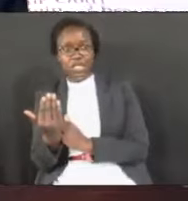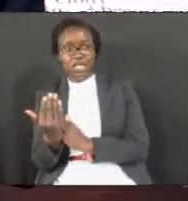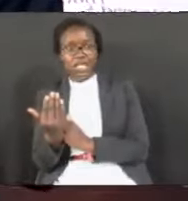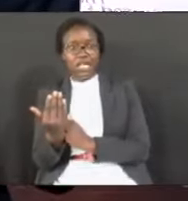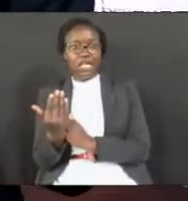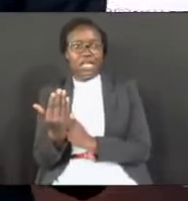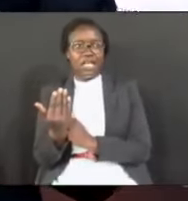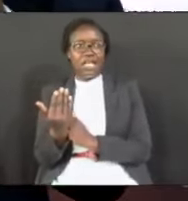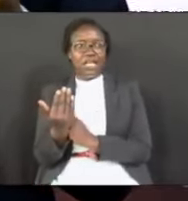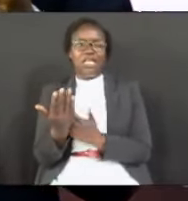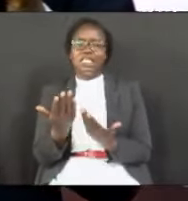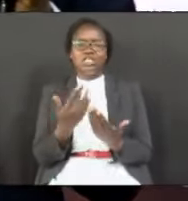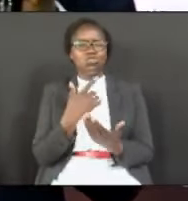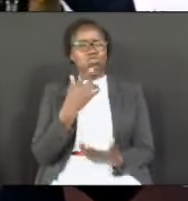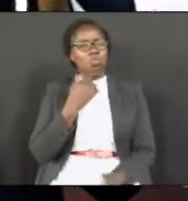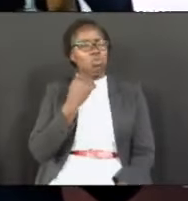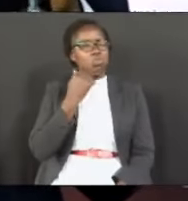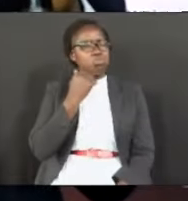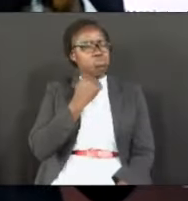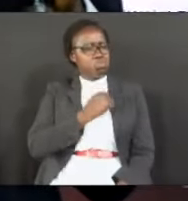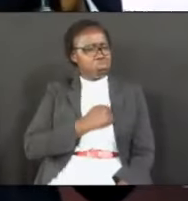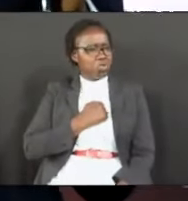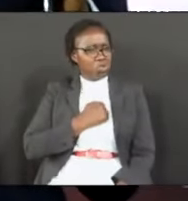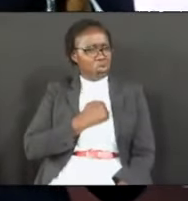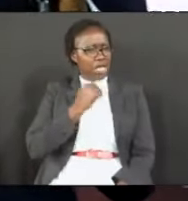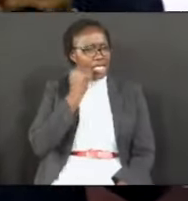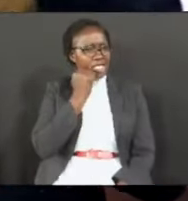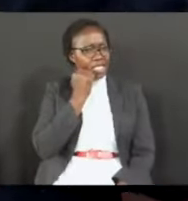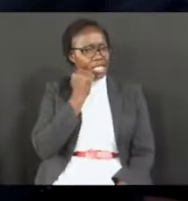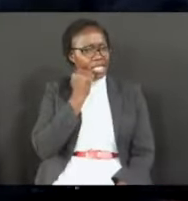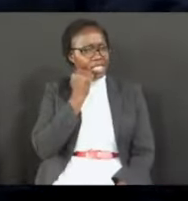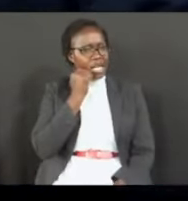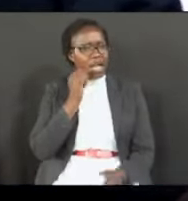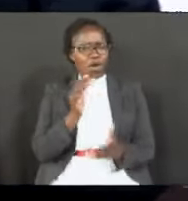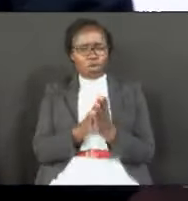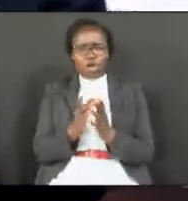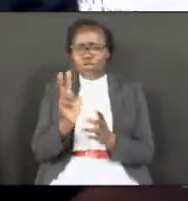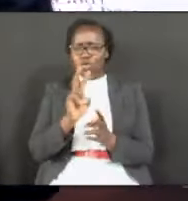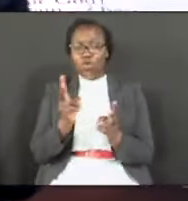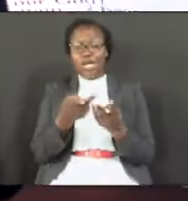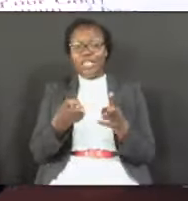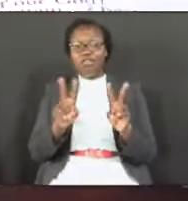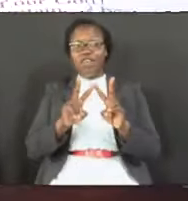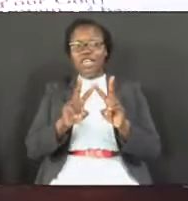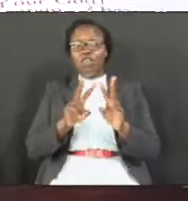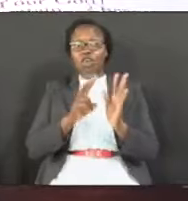very unfortunate when it's read from the face value of the text.